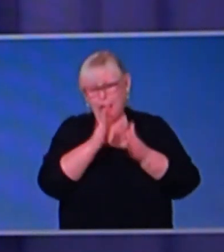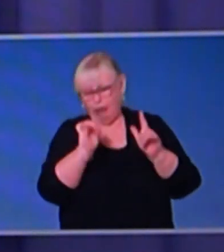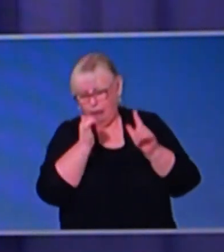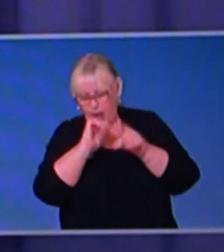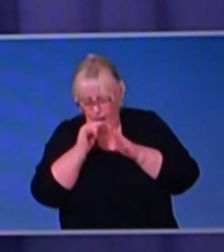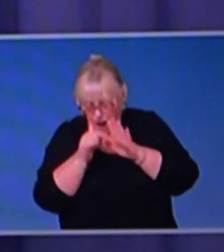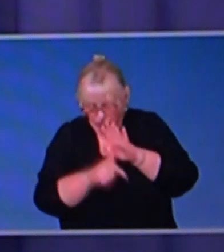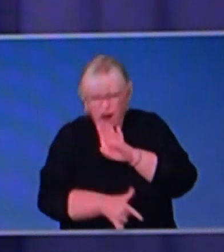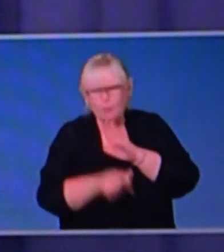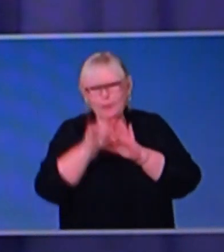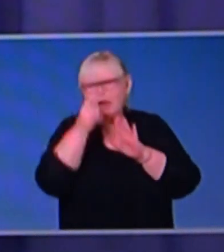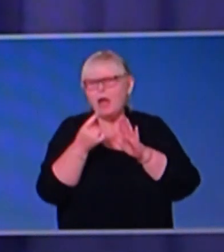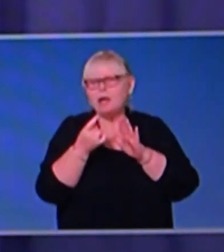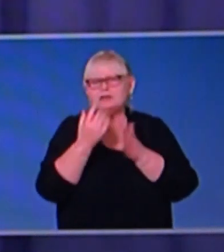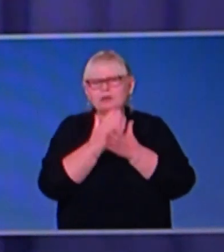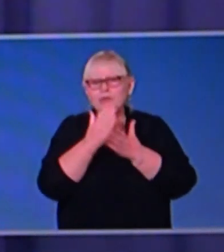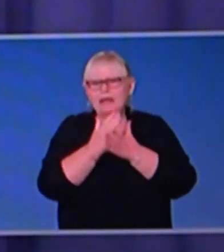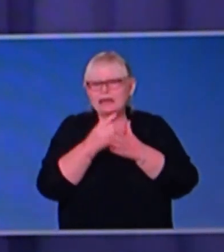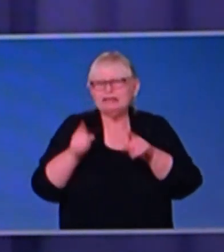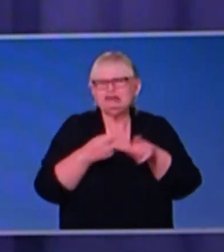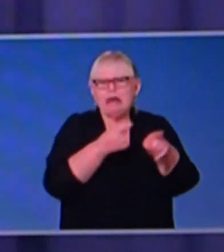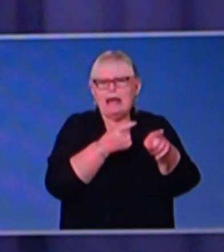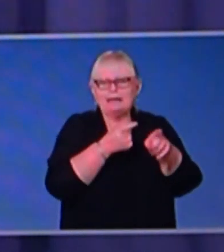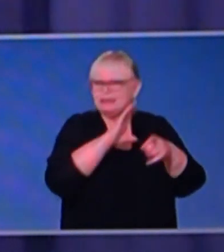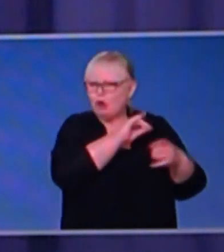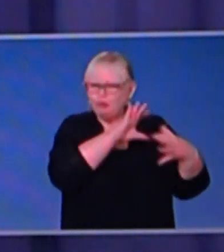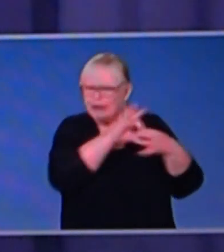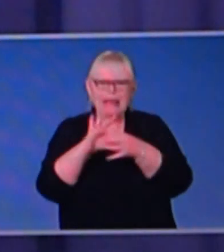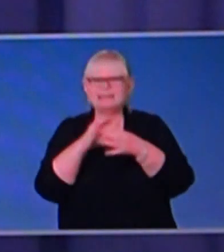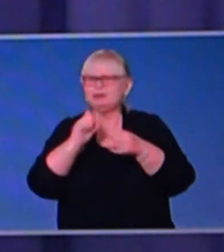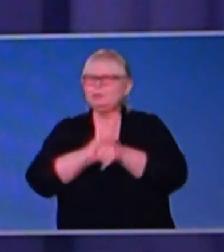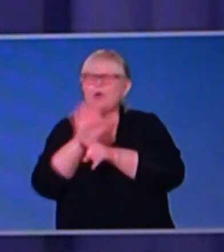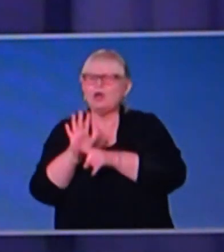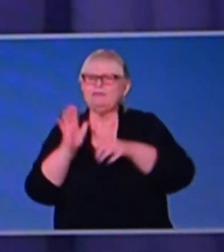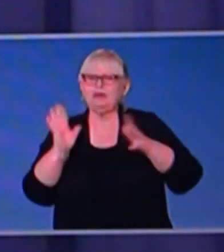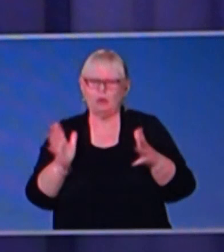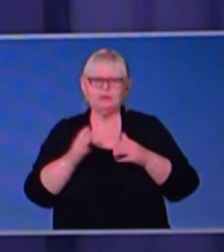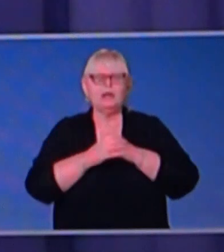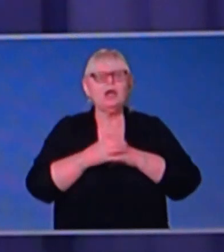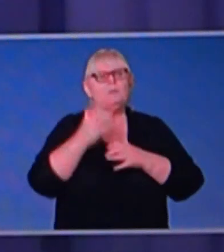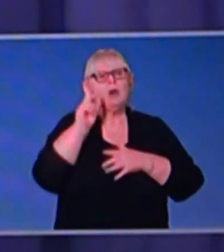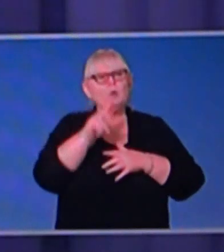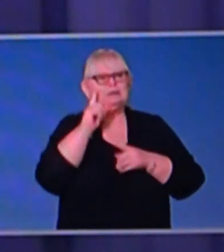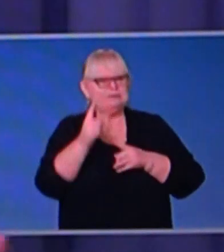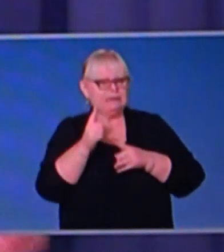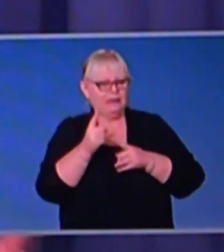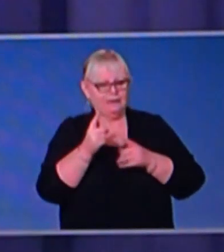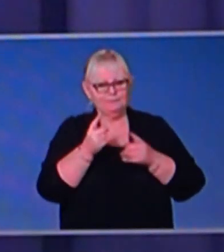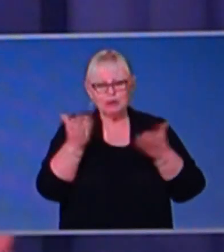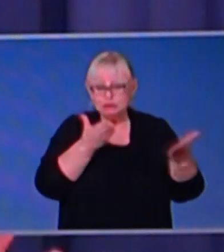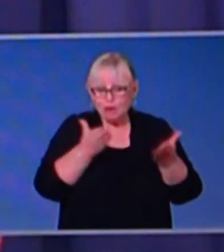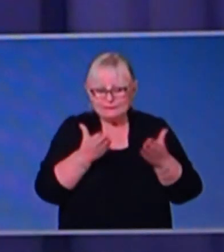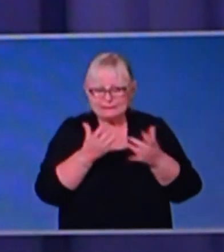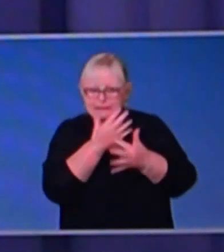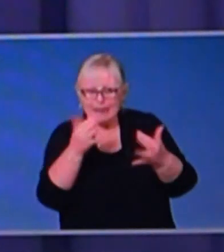in terms of tracking physical reactions to COVID-19. So we're very much looking at trend lines. We're looking at keeping all of our